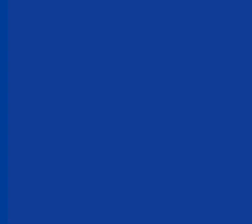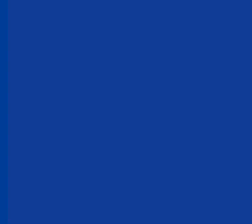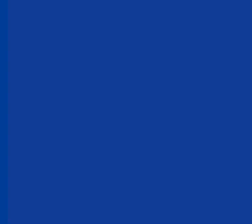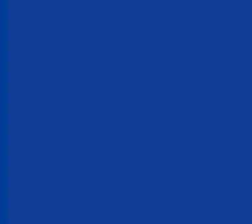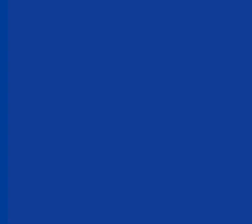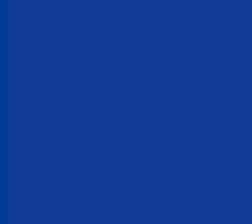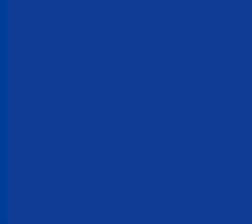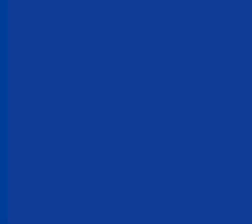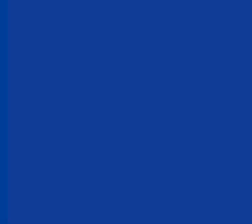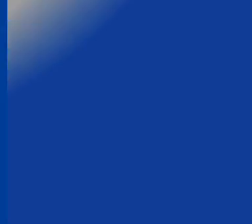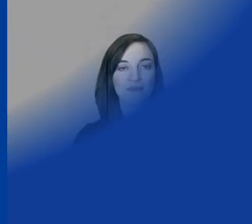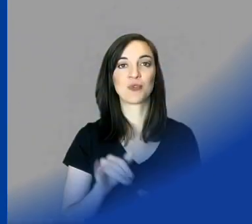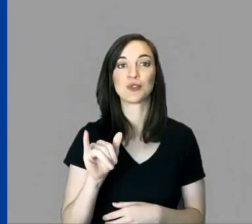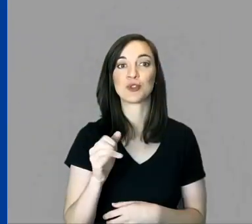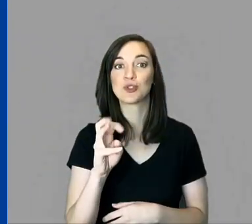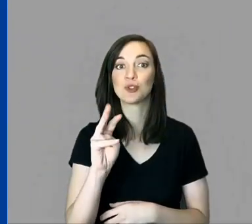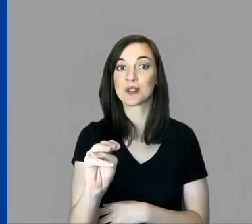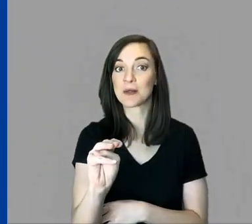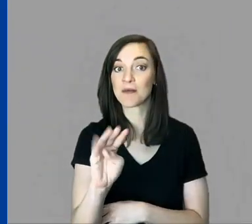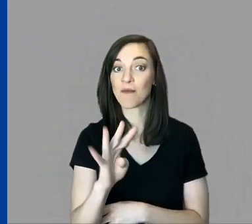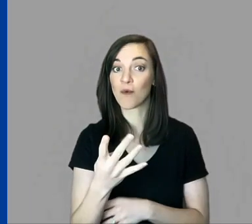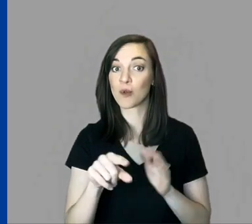designed.